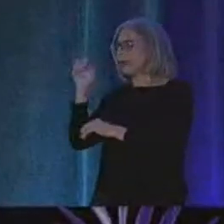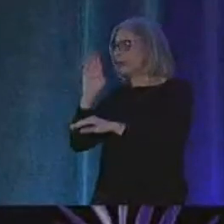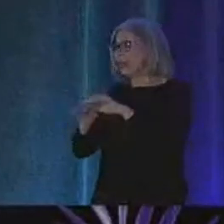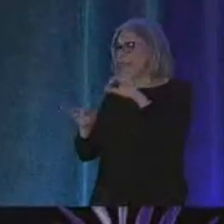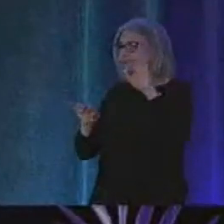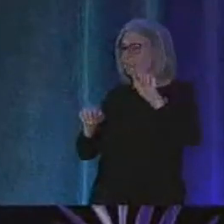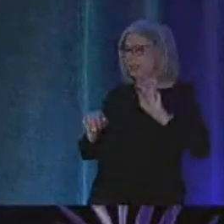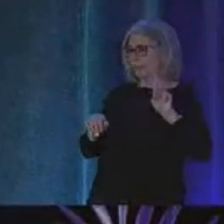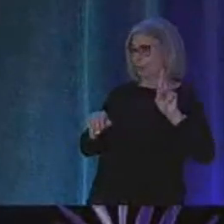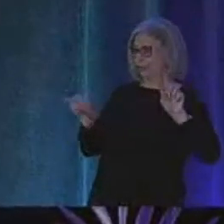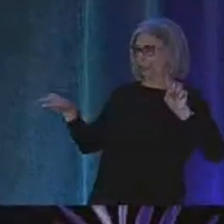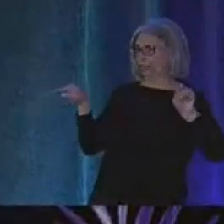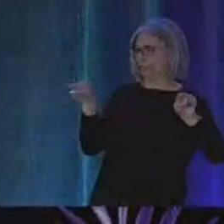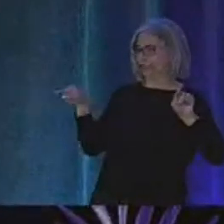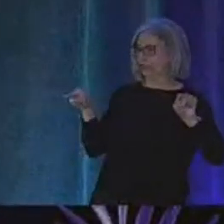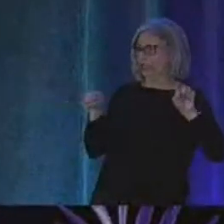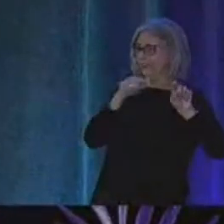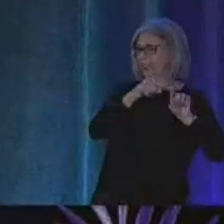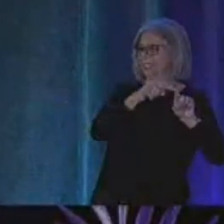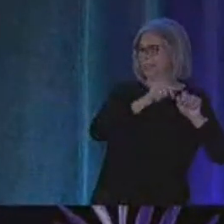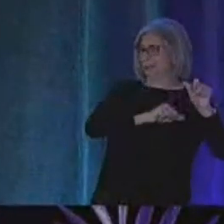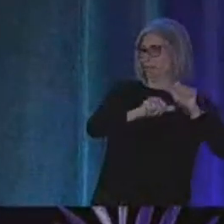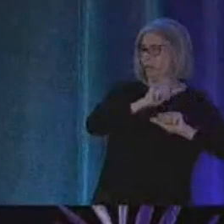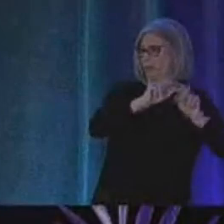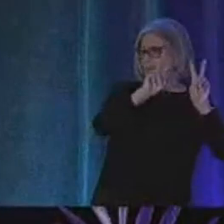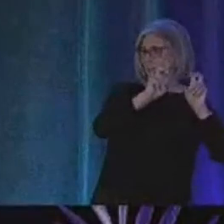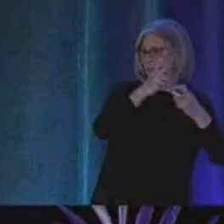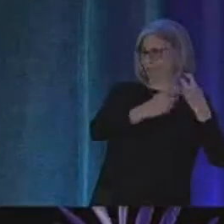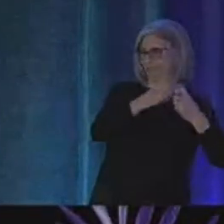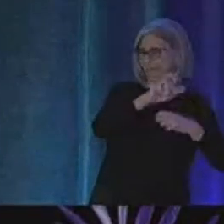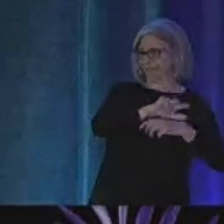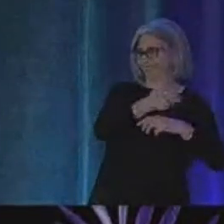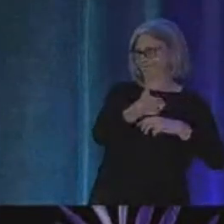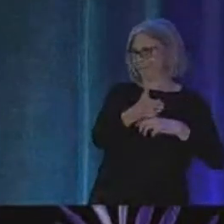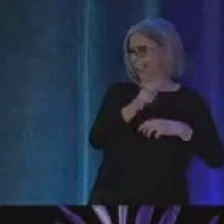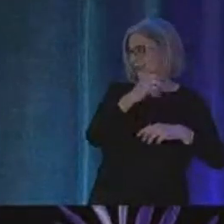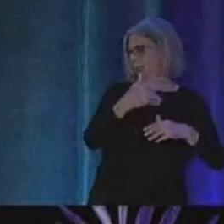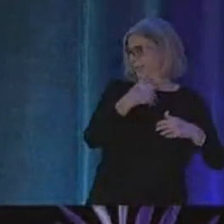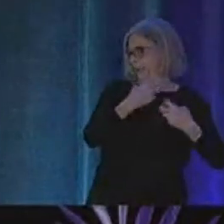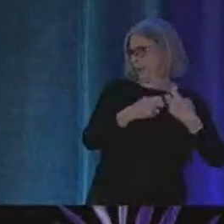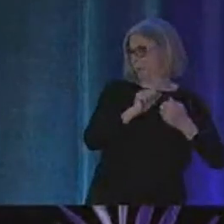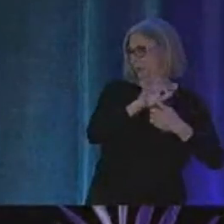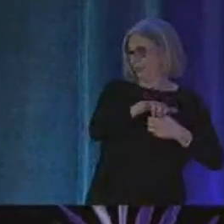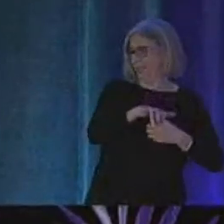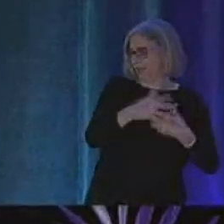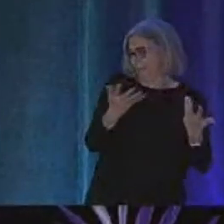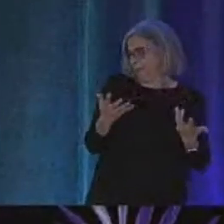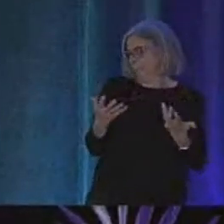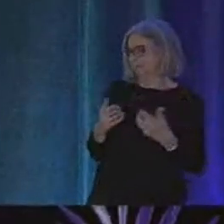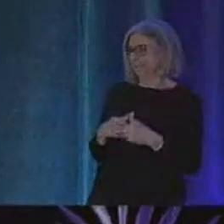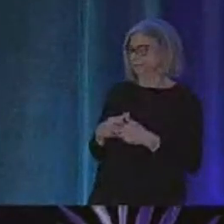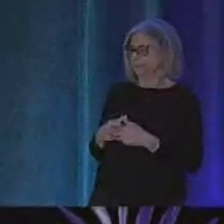has some performance issues. I haven't had any problems with it, so I haven't actually tried the other one.